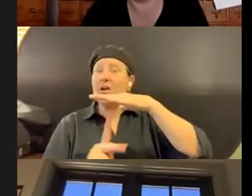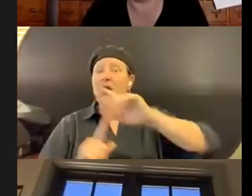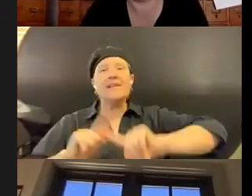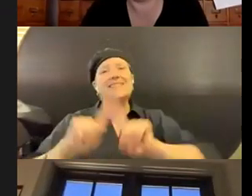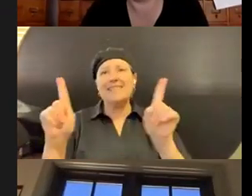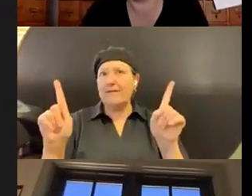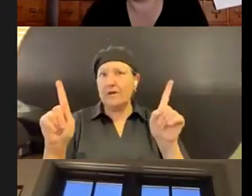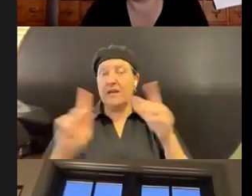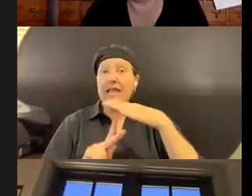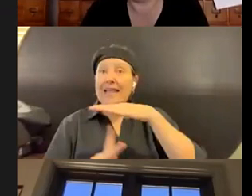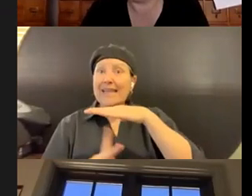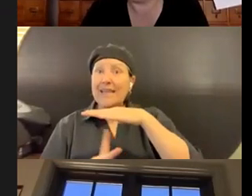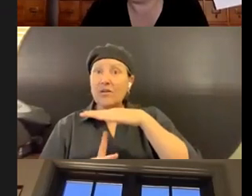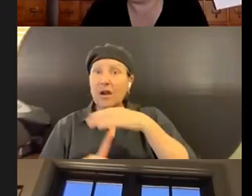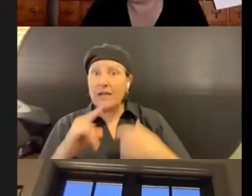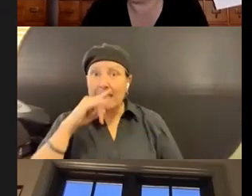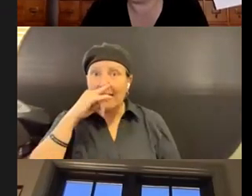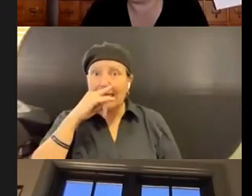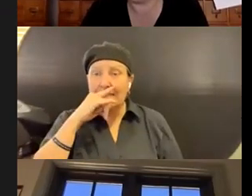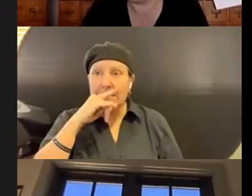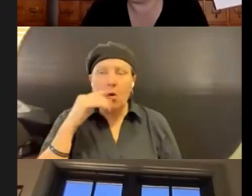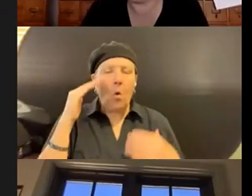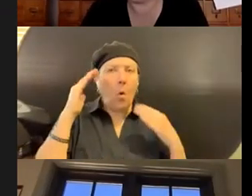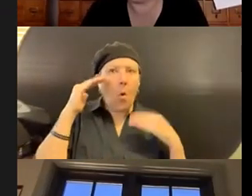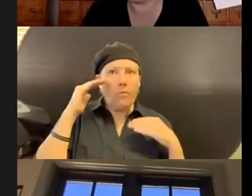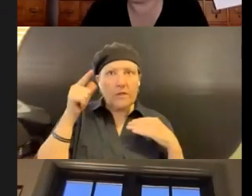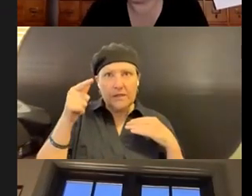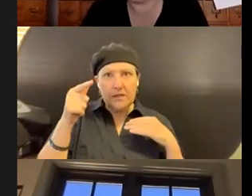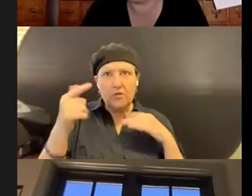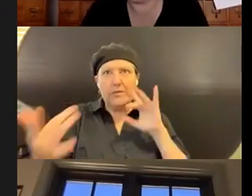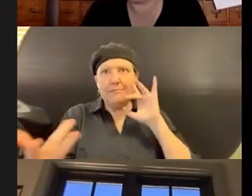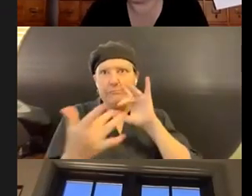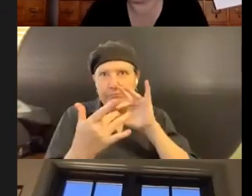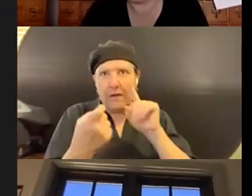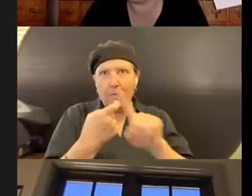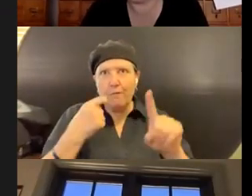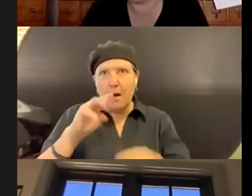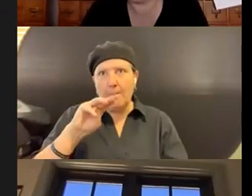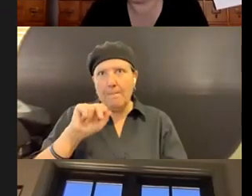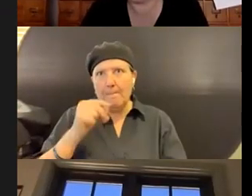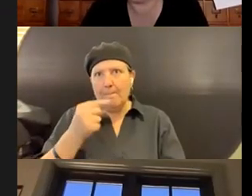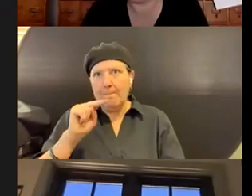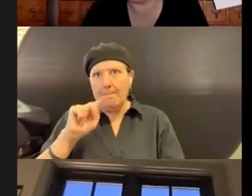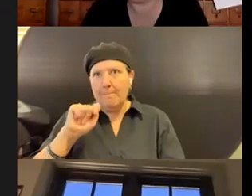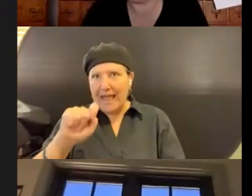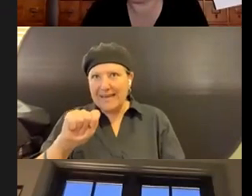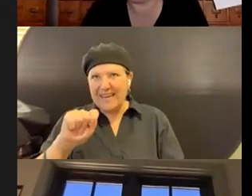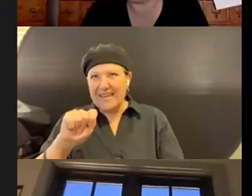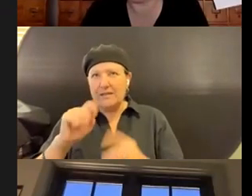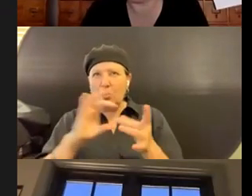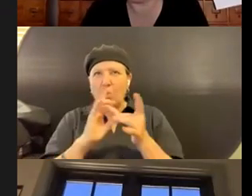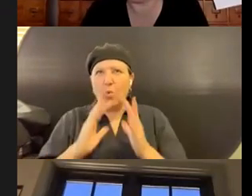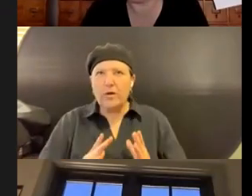have the kindergarteners, hopefully you've been reached out to by our magnet coordinator, or maybe some of our teachers, maybe you've been